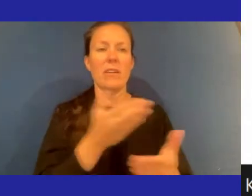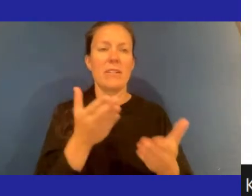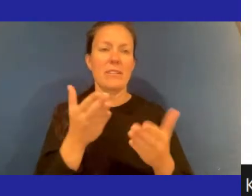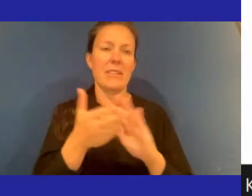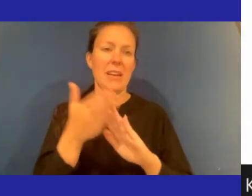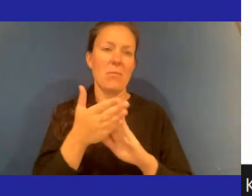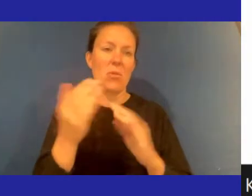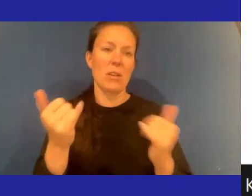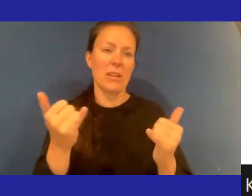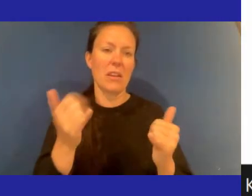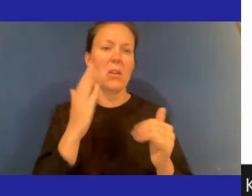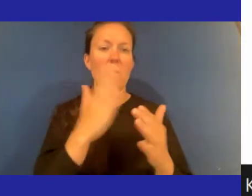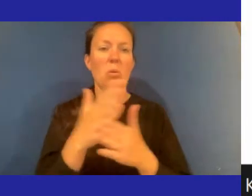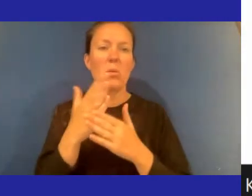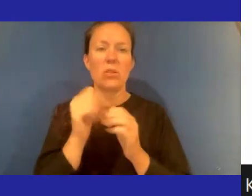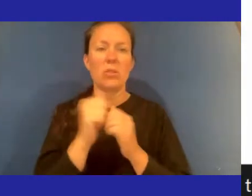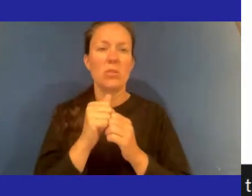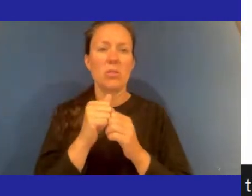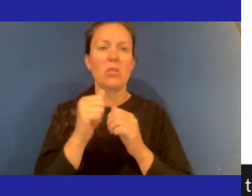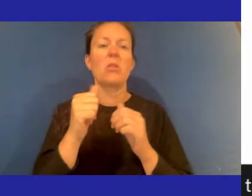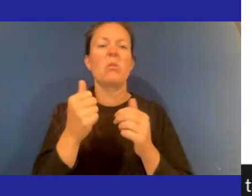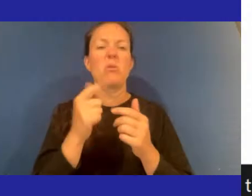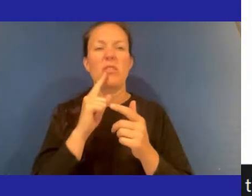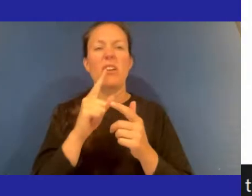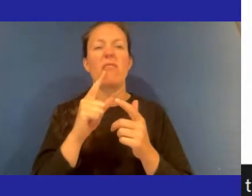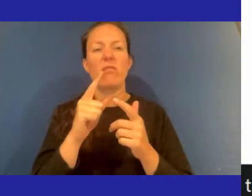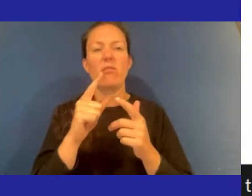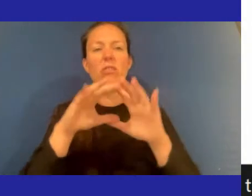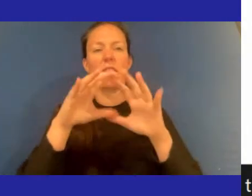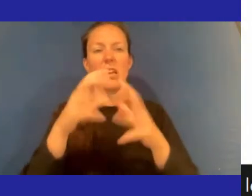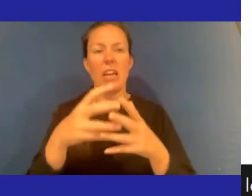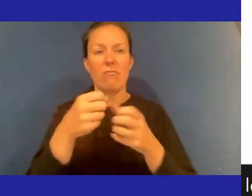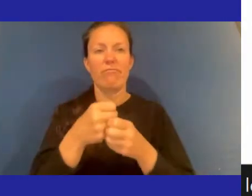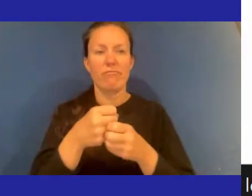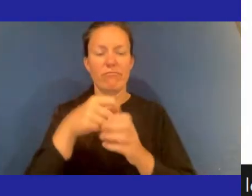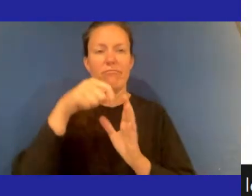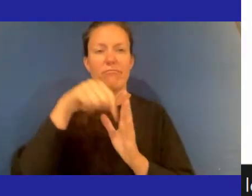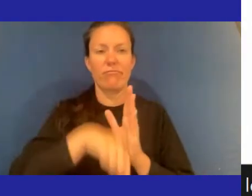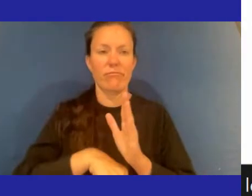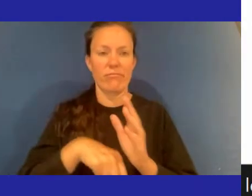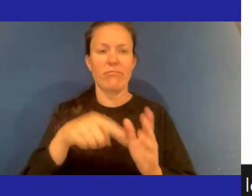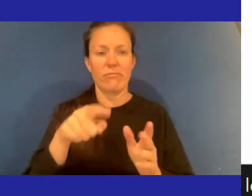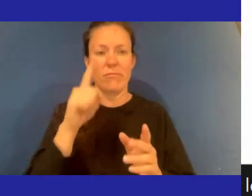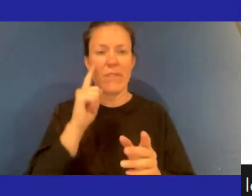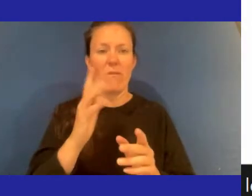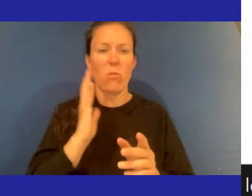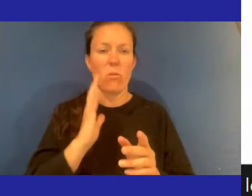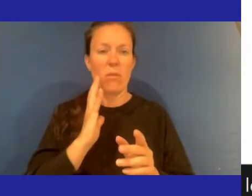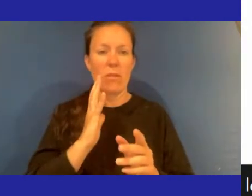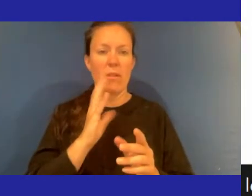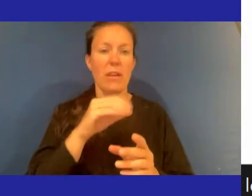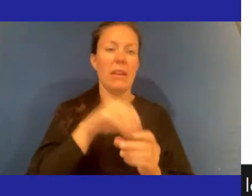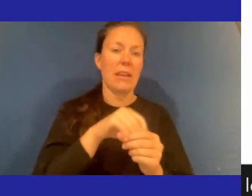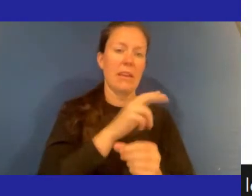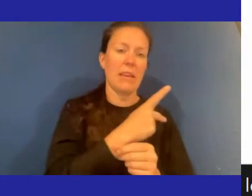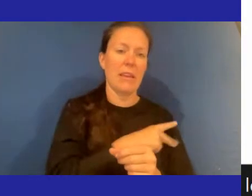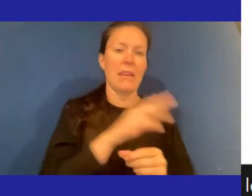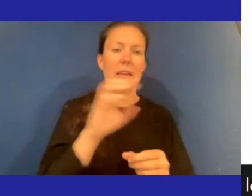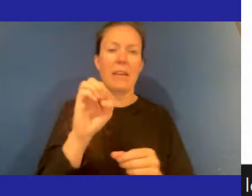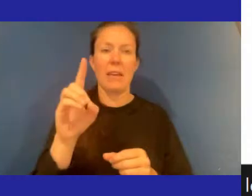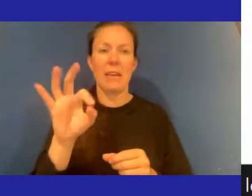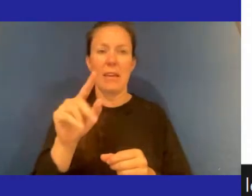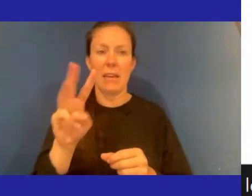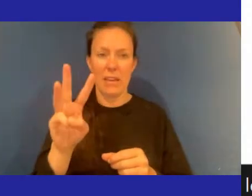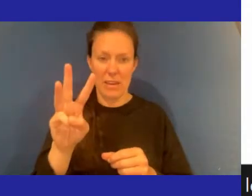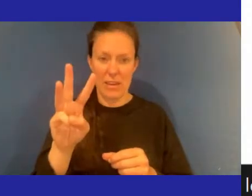today we will share with you a high-level overview of capacity management, inpatient, and ED flow. High level, and